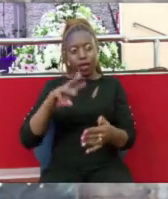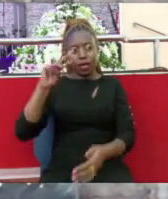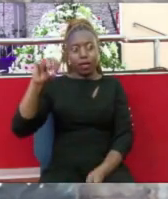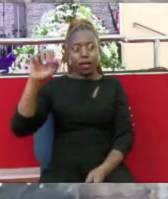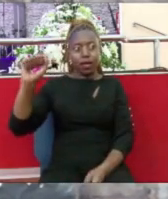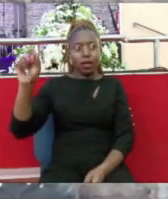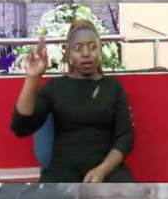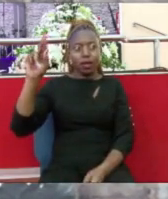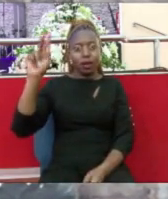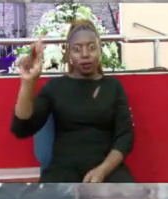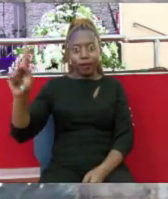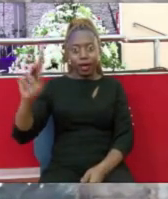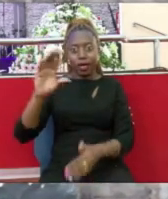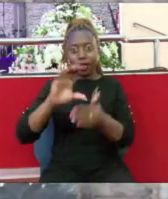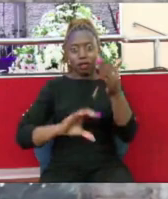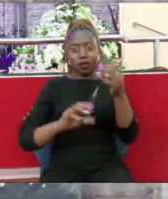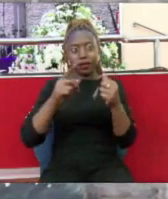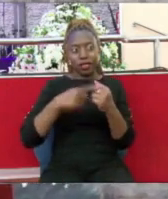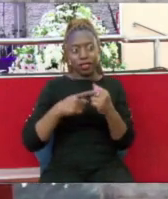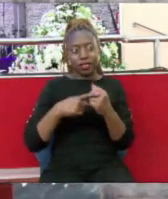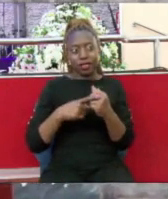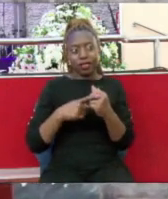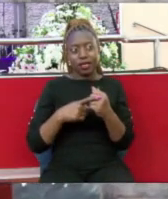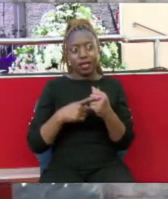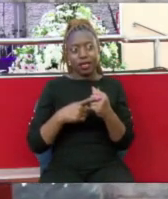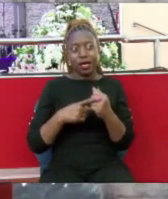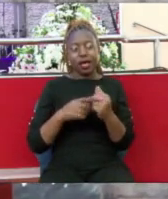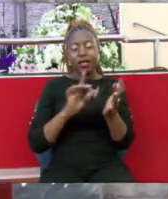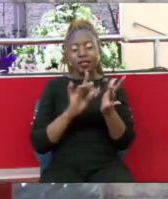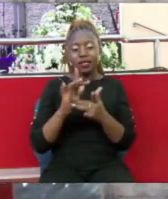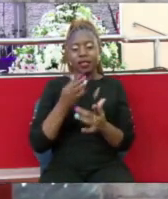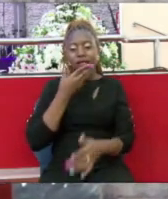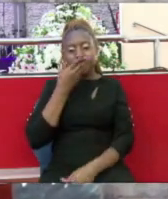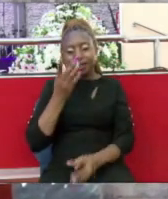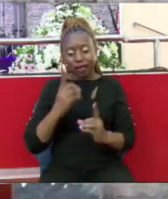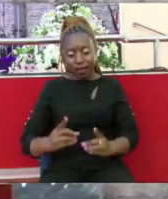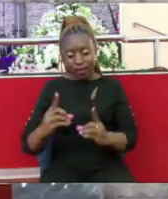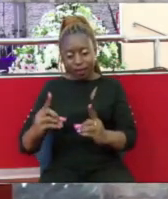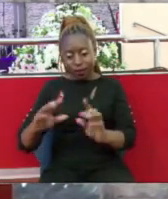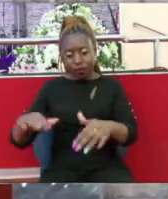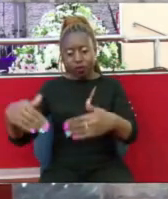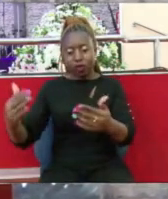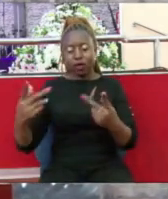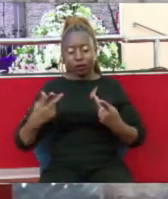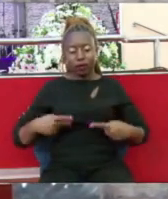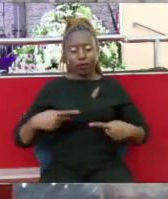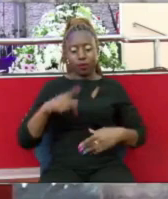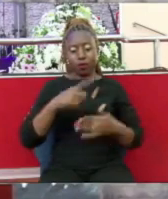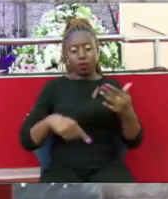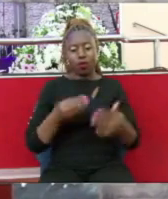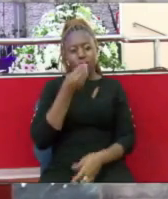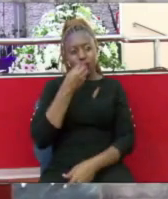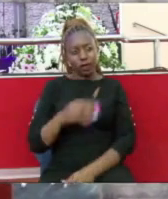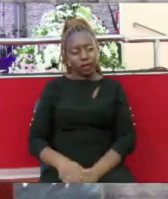inasema, you give them something to eat. Nyini wapeni kitu wale. And I'm sure they wondered, na wakashangaa, Jesus, what